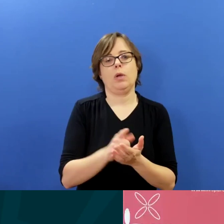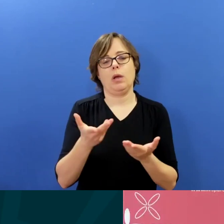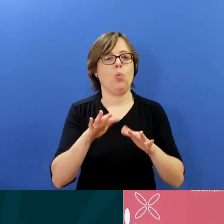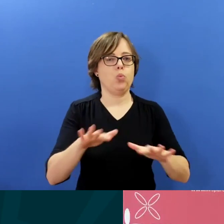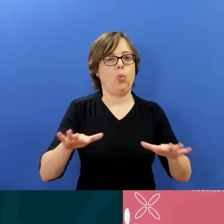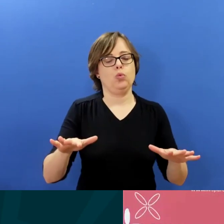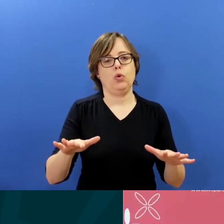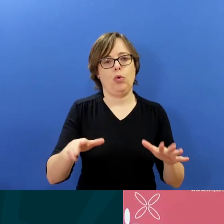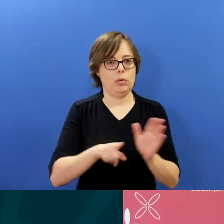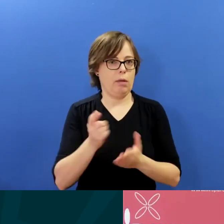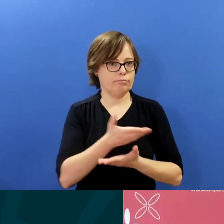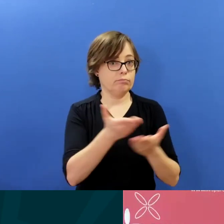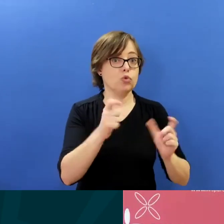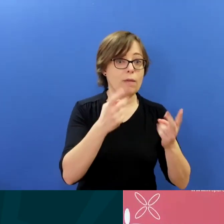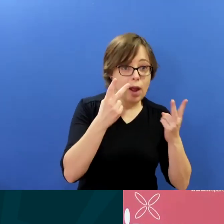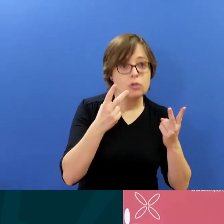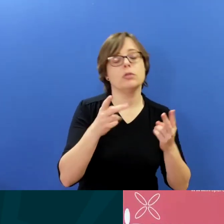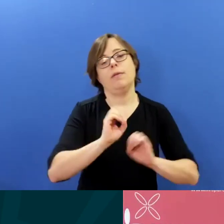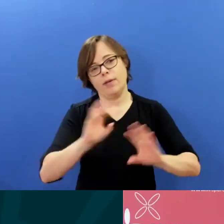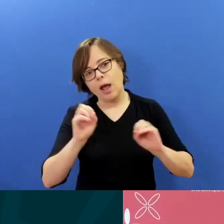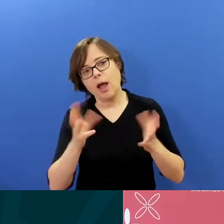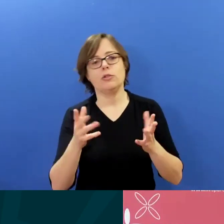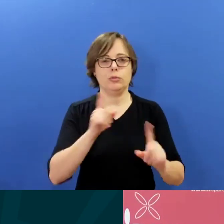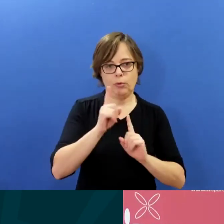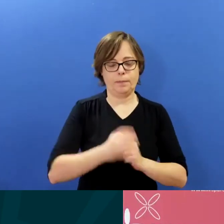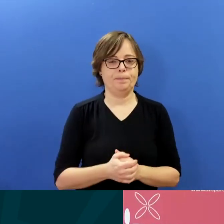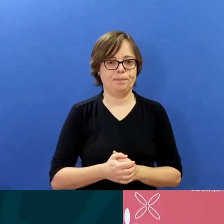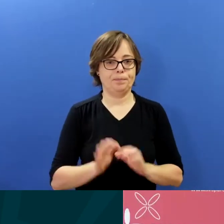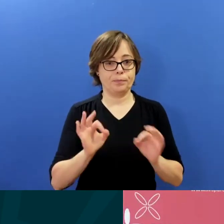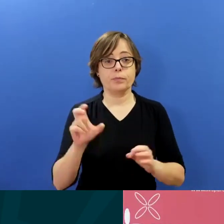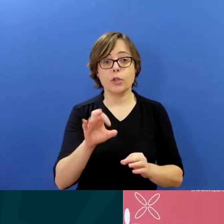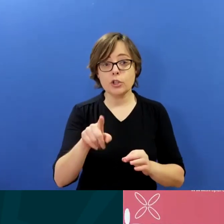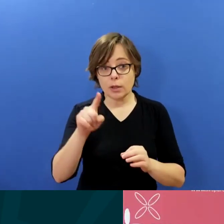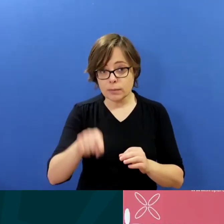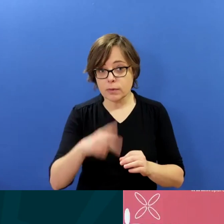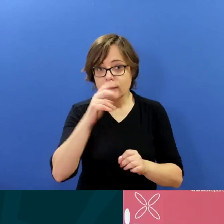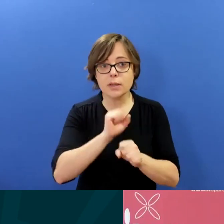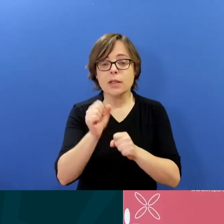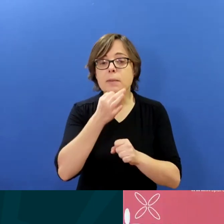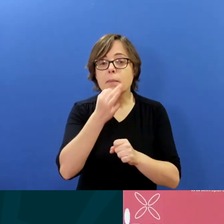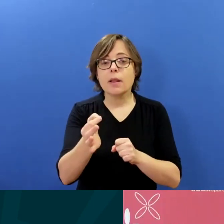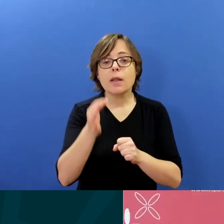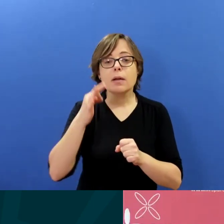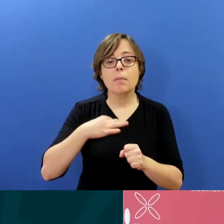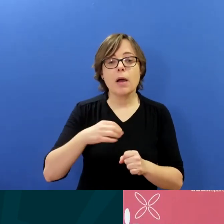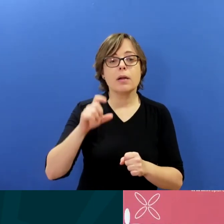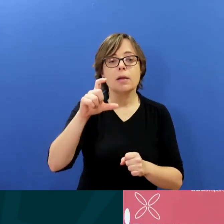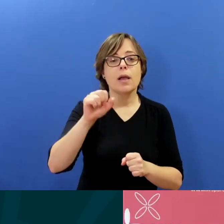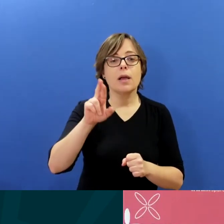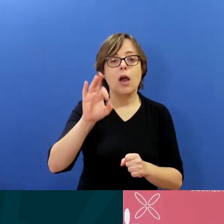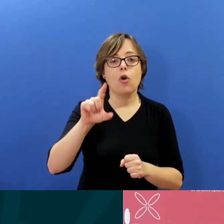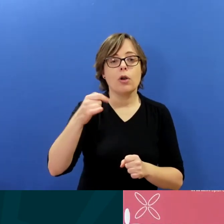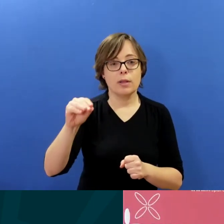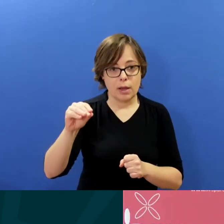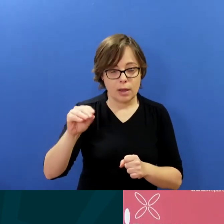this is the right form that will help to explain the things that you find interesting. We